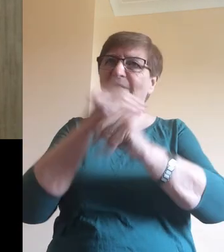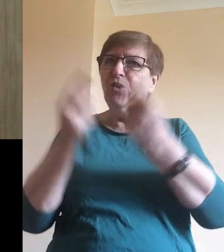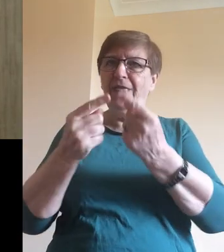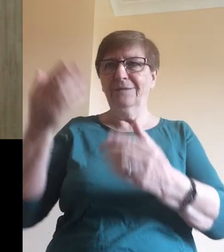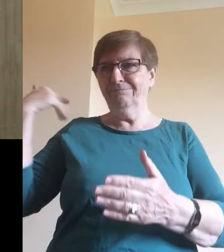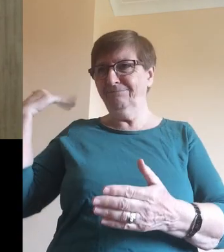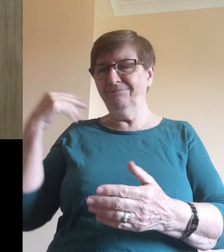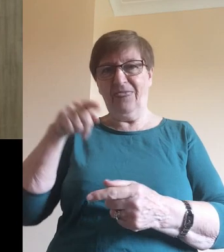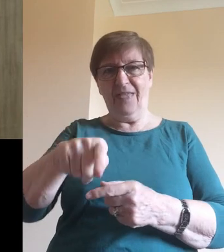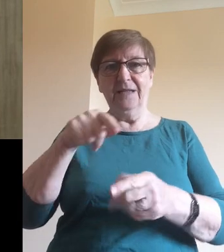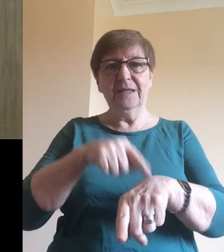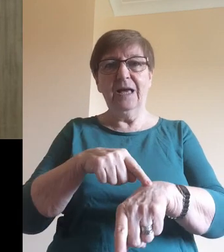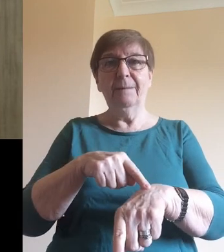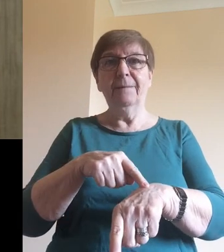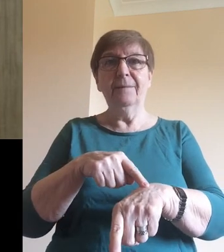then?